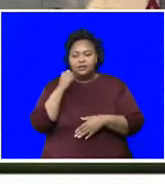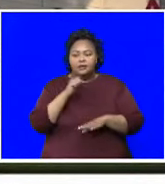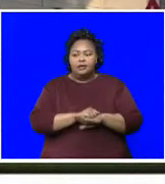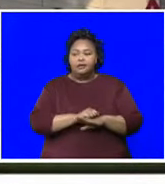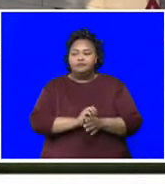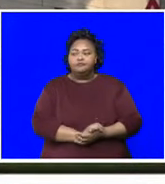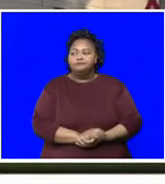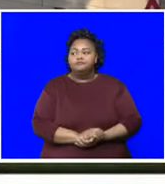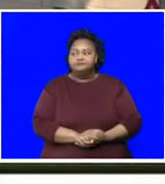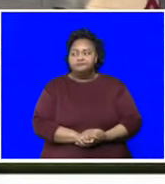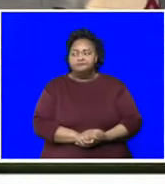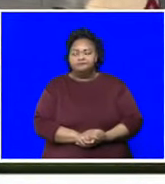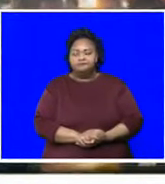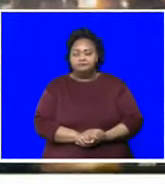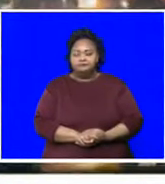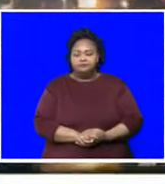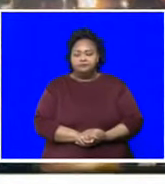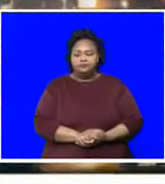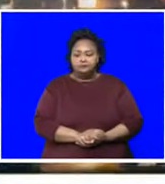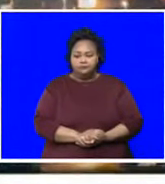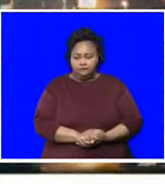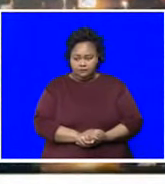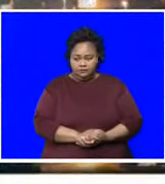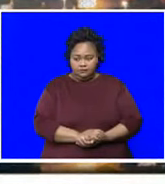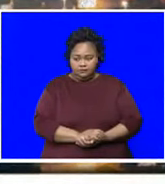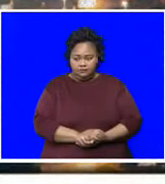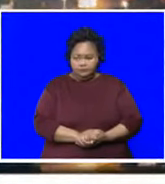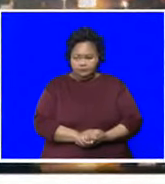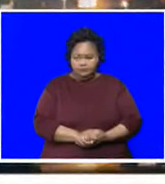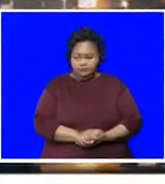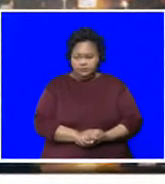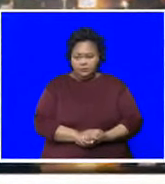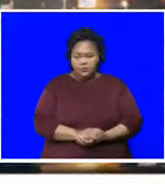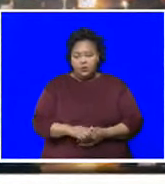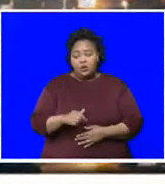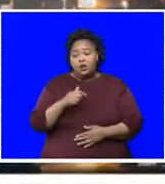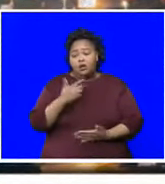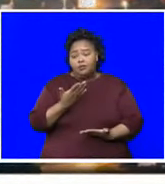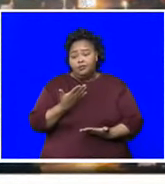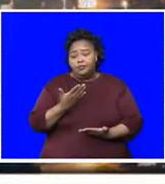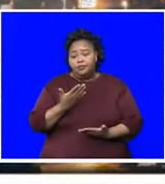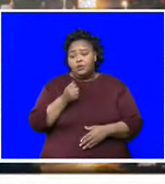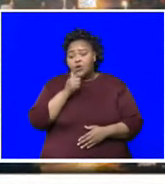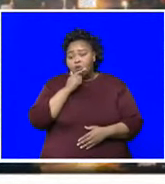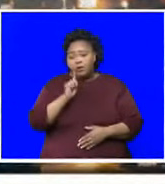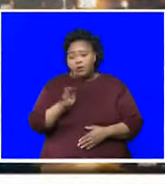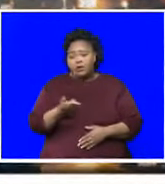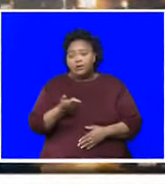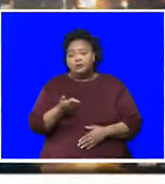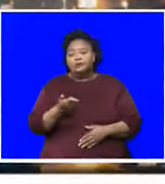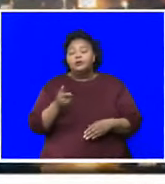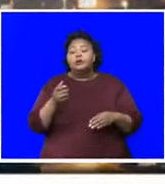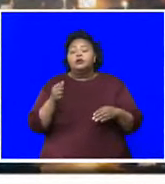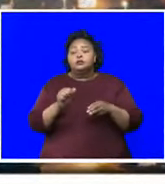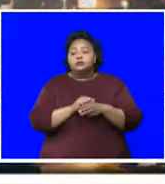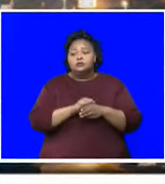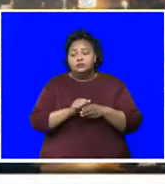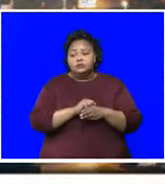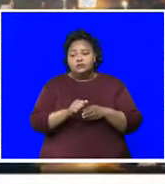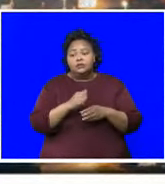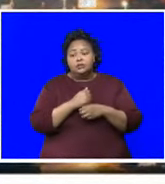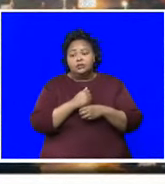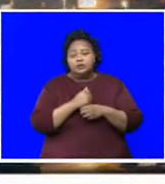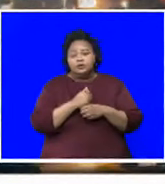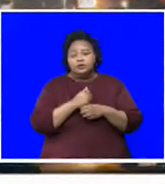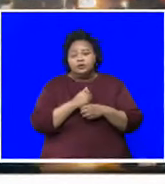with Mbongwa Dube Zulwini. The rehearsals for the Correctional Service Day have commenced. According to the Communications